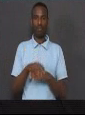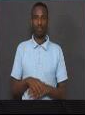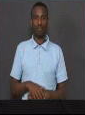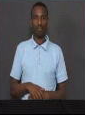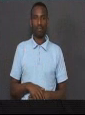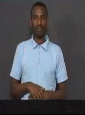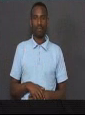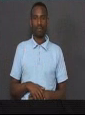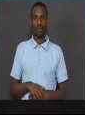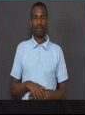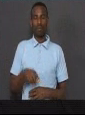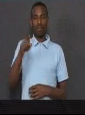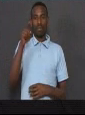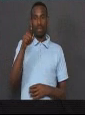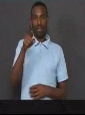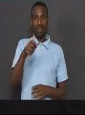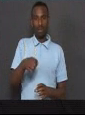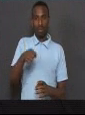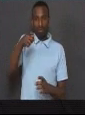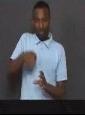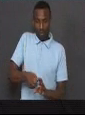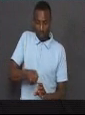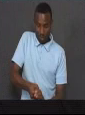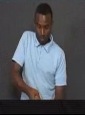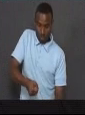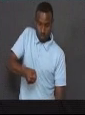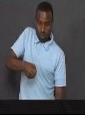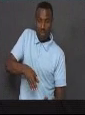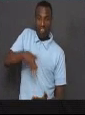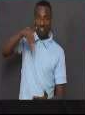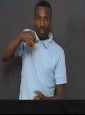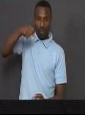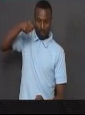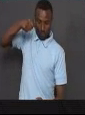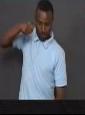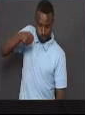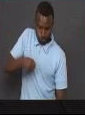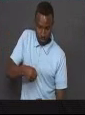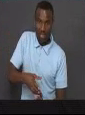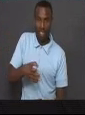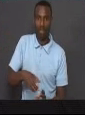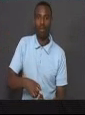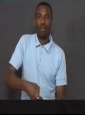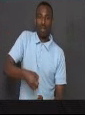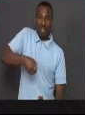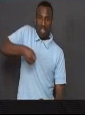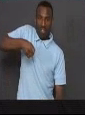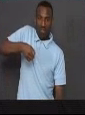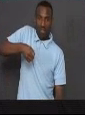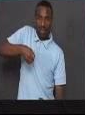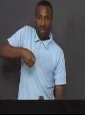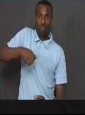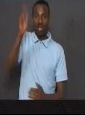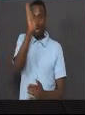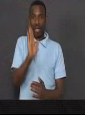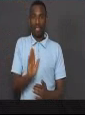As the plunger rises and descends, air is pulled and pushed in and